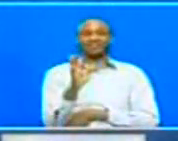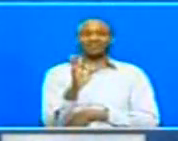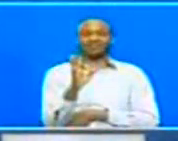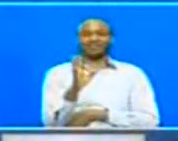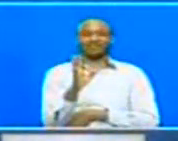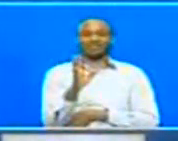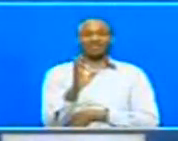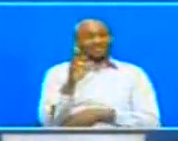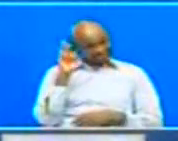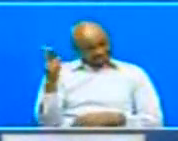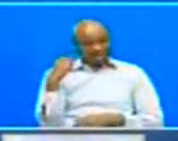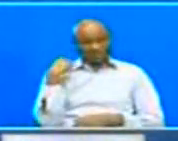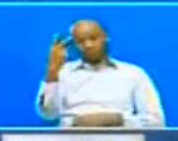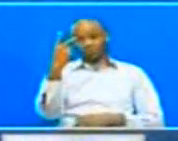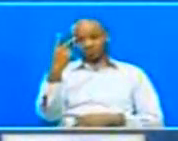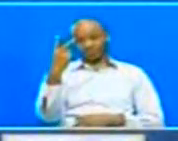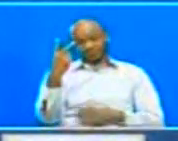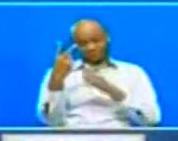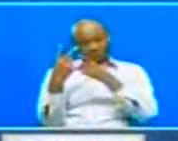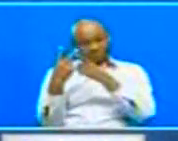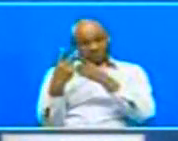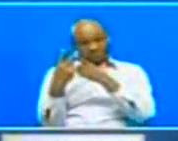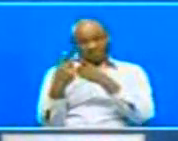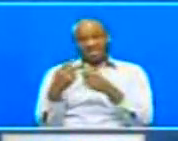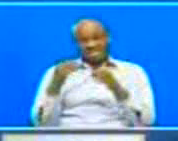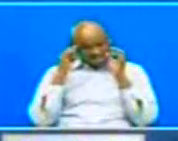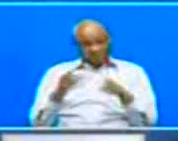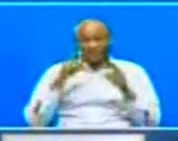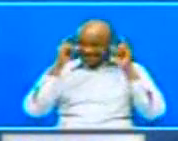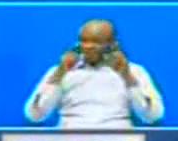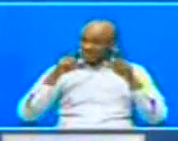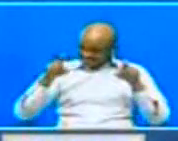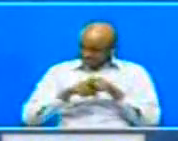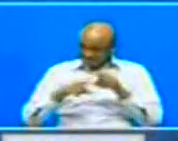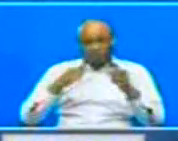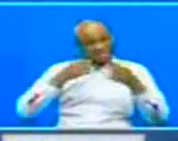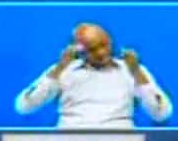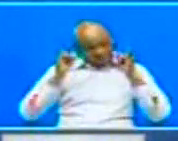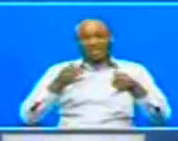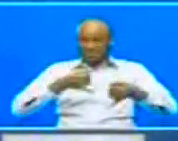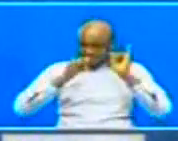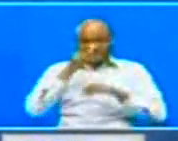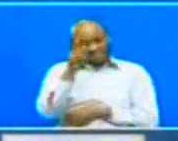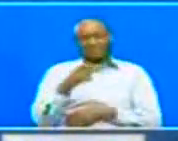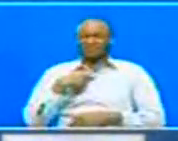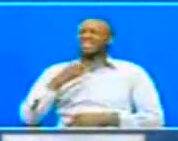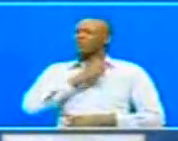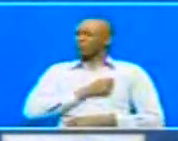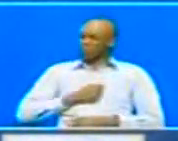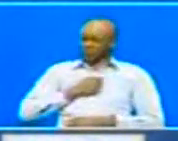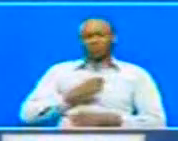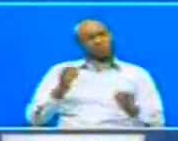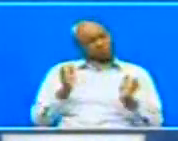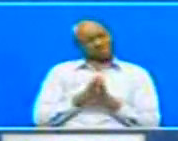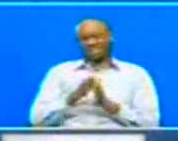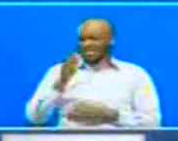Mm. The second issue is this. Really, if you go by that decision, and I sympathize with the government's